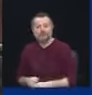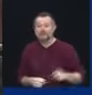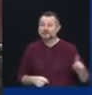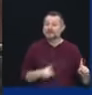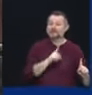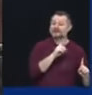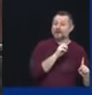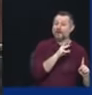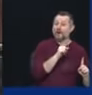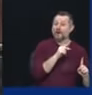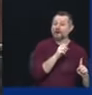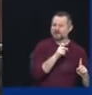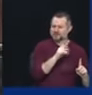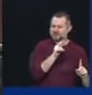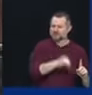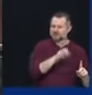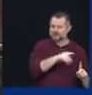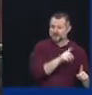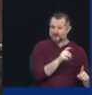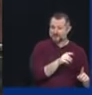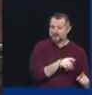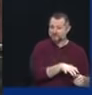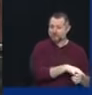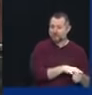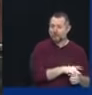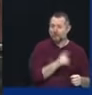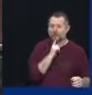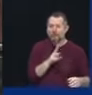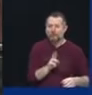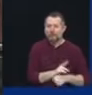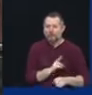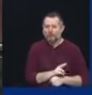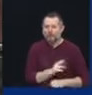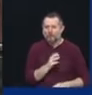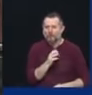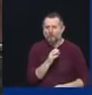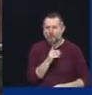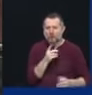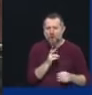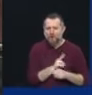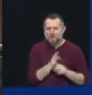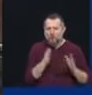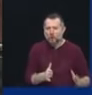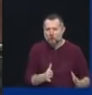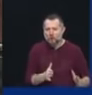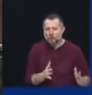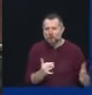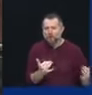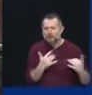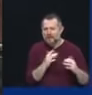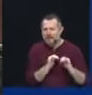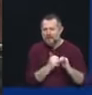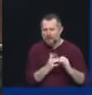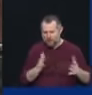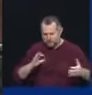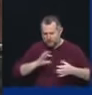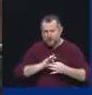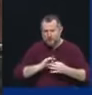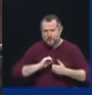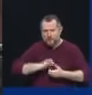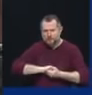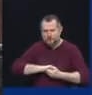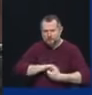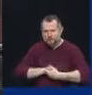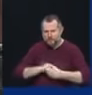which is a great consumer. How do you make that marriage? How do you make the marriage between that